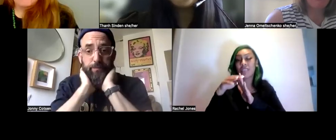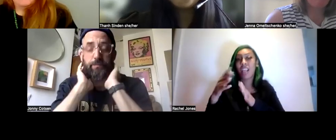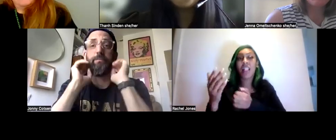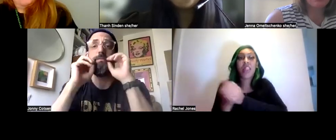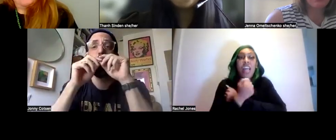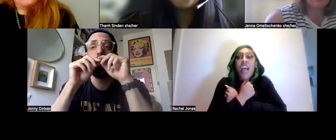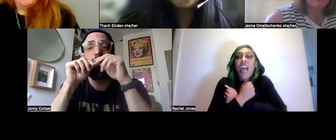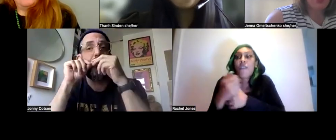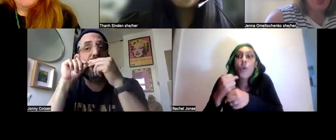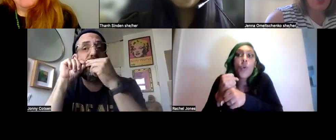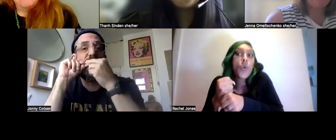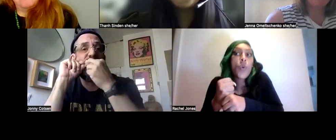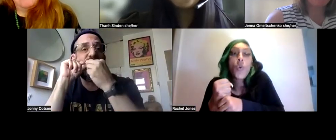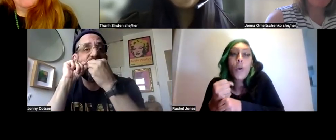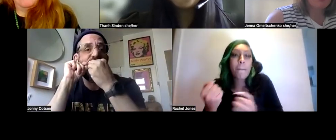that power, actually.